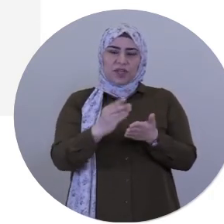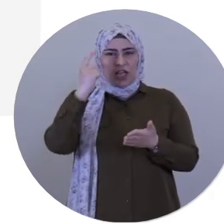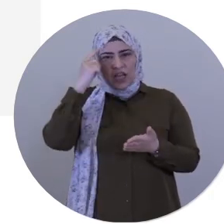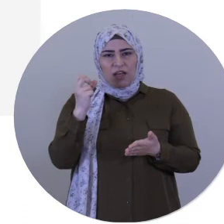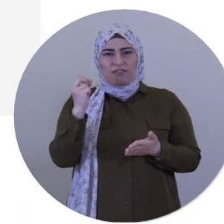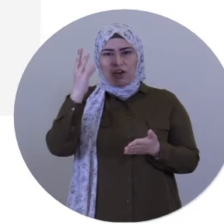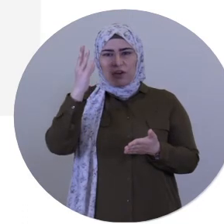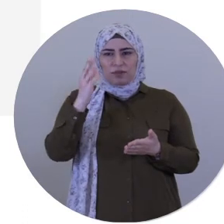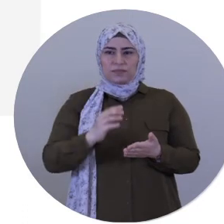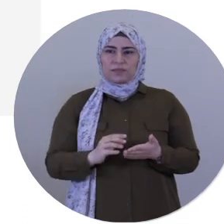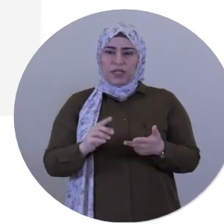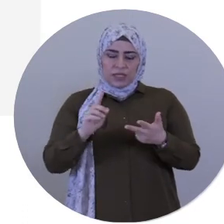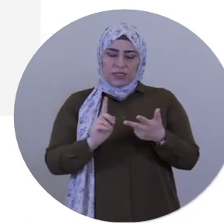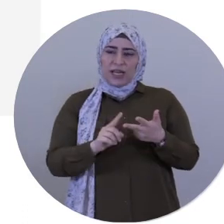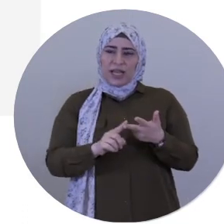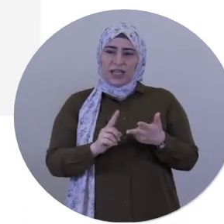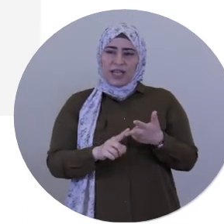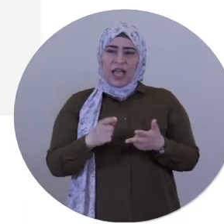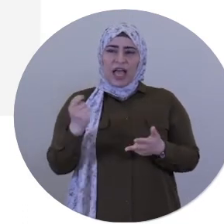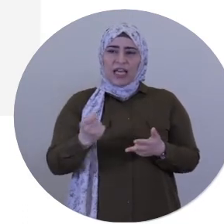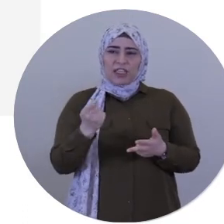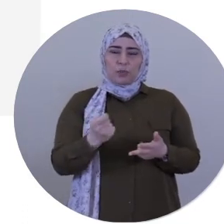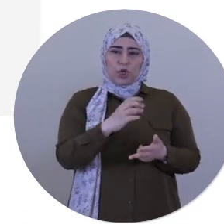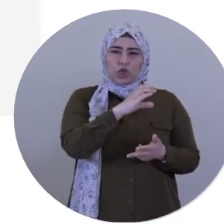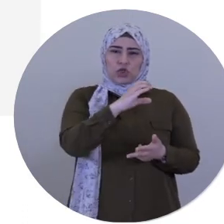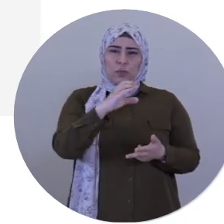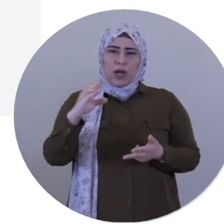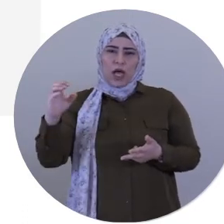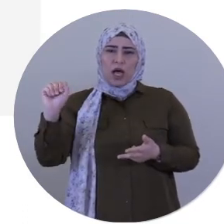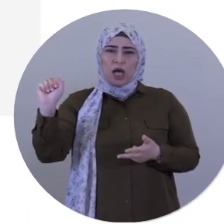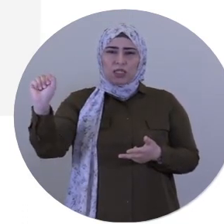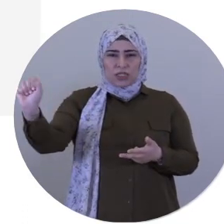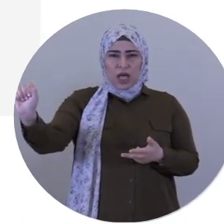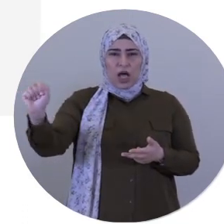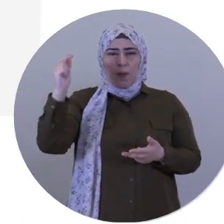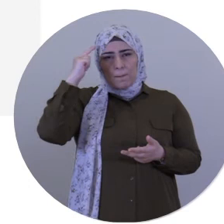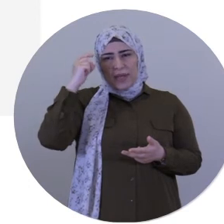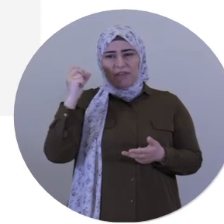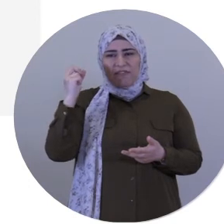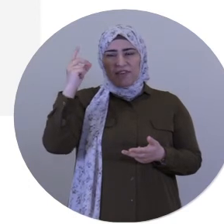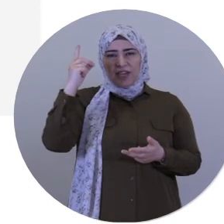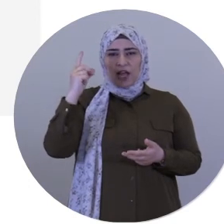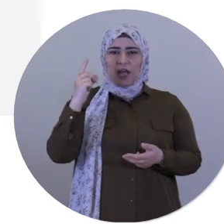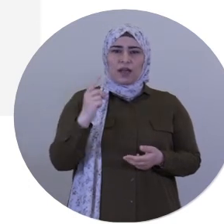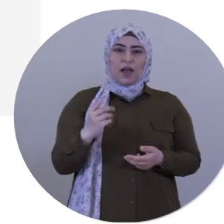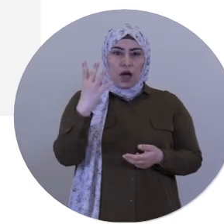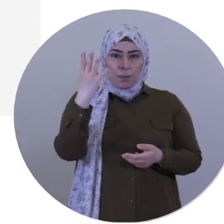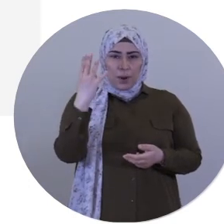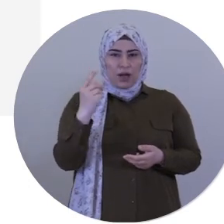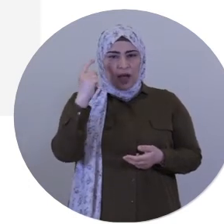Write a sentence summarizing each idea. Then put them into a whole